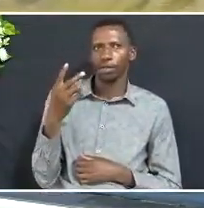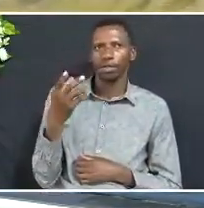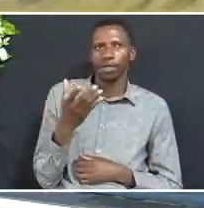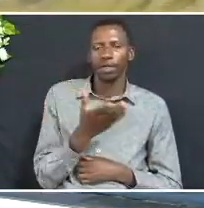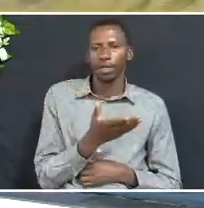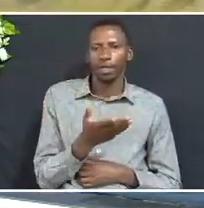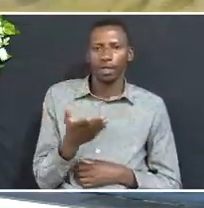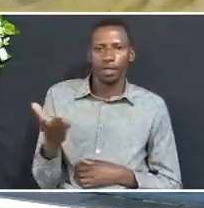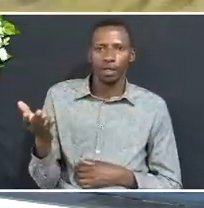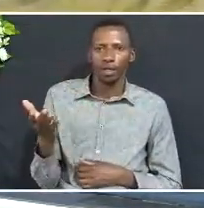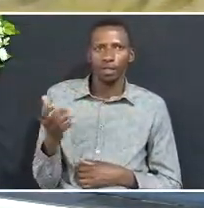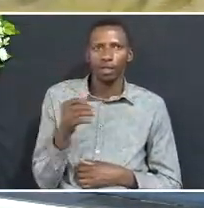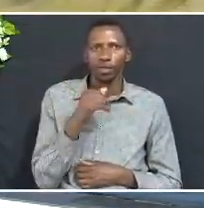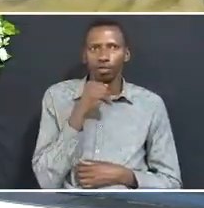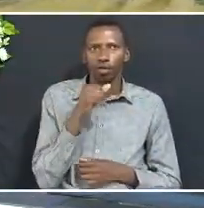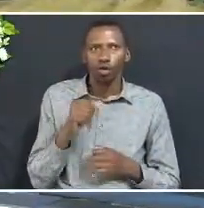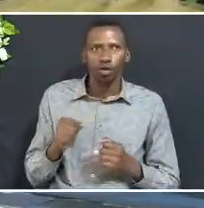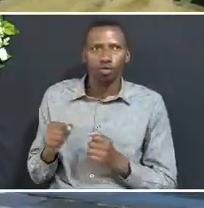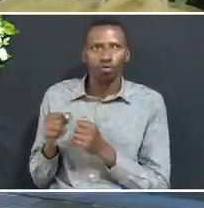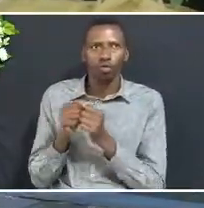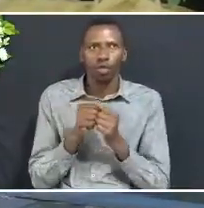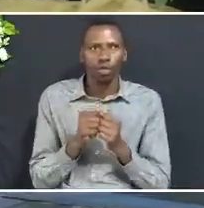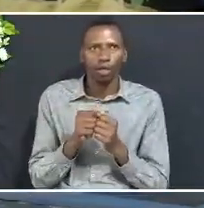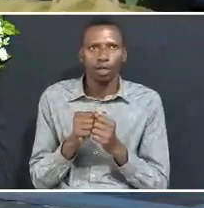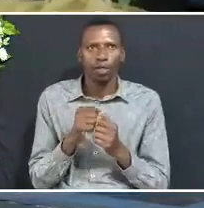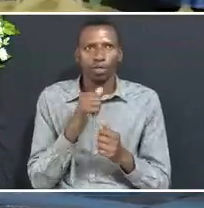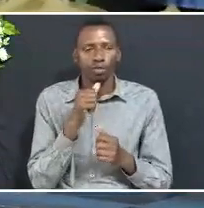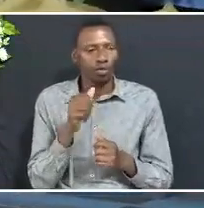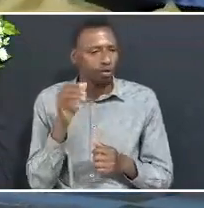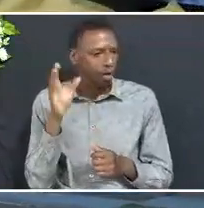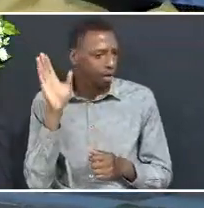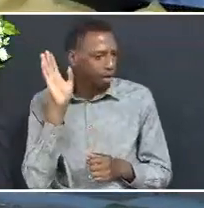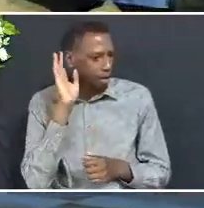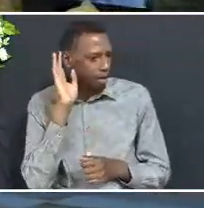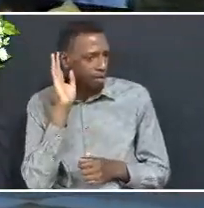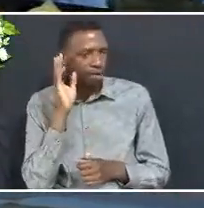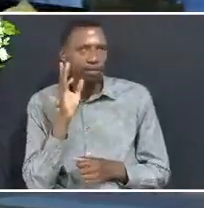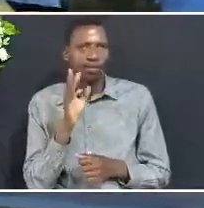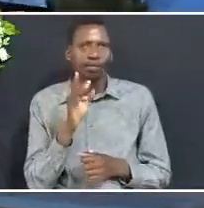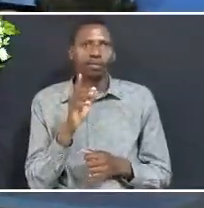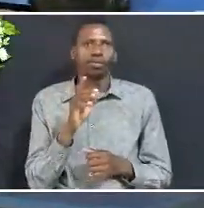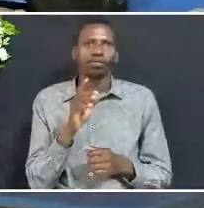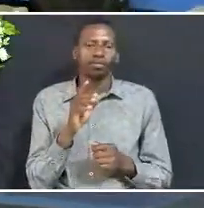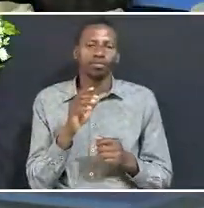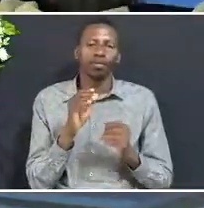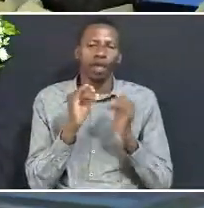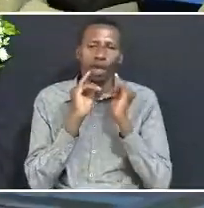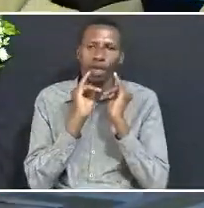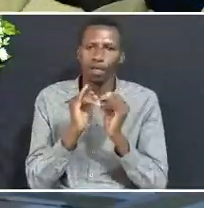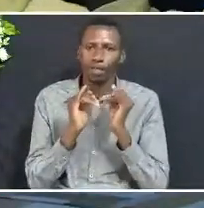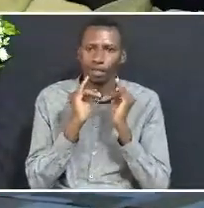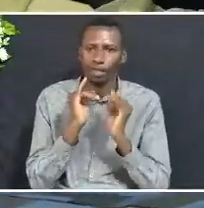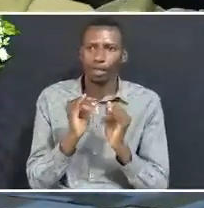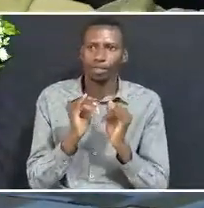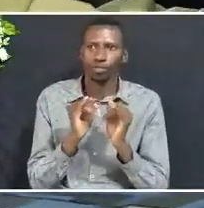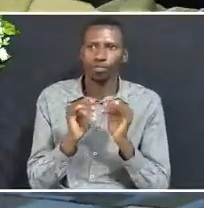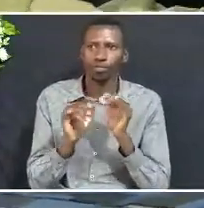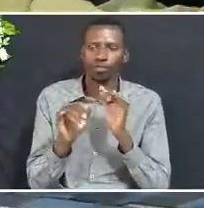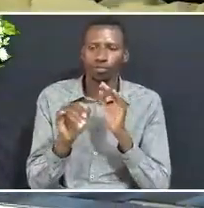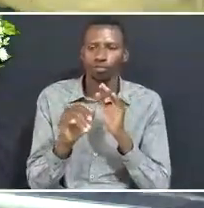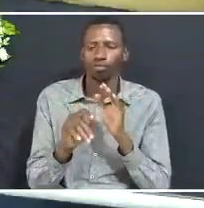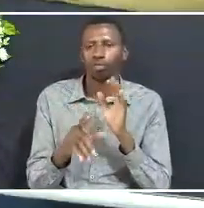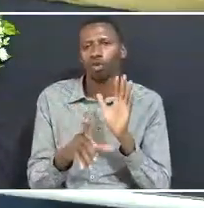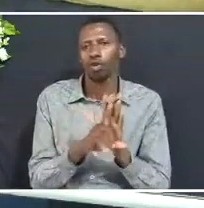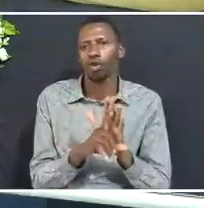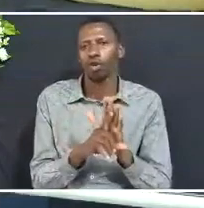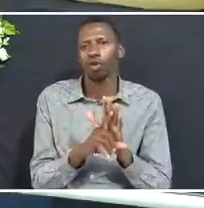were not at par with the instructions given of their aunt. The boys lived in that